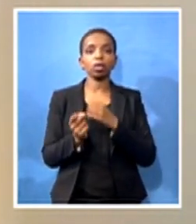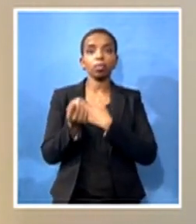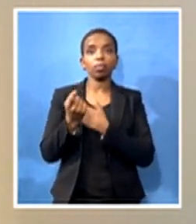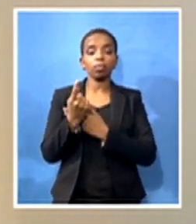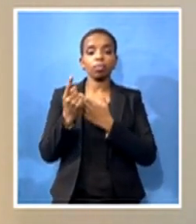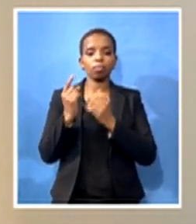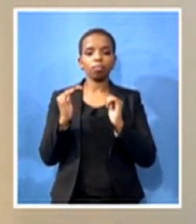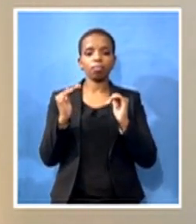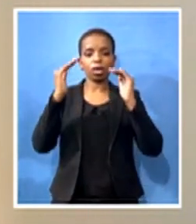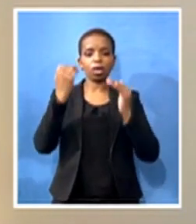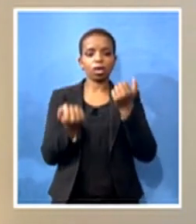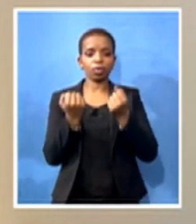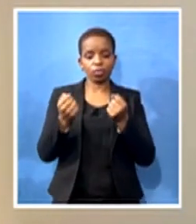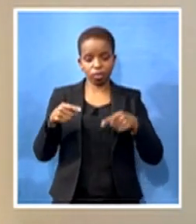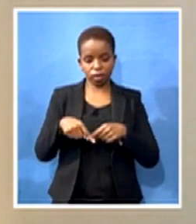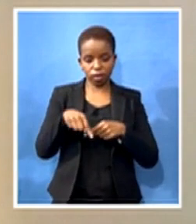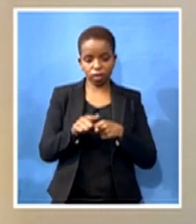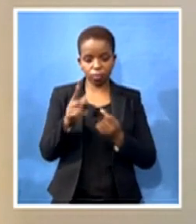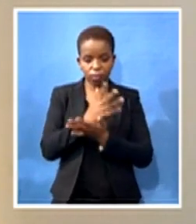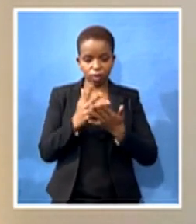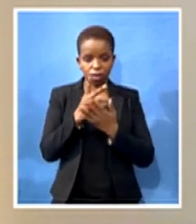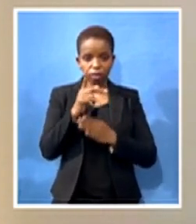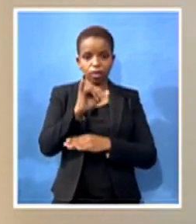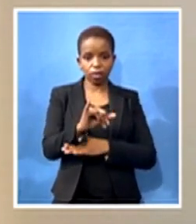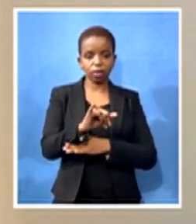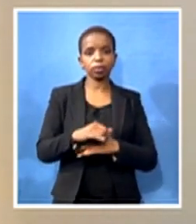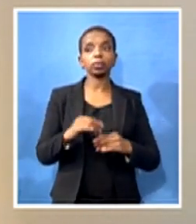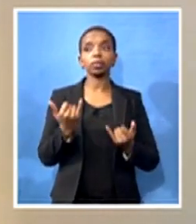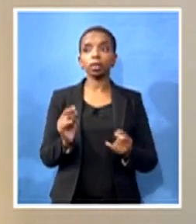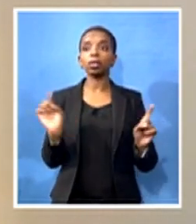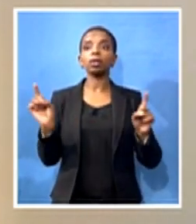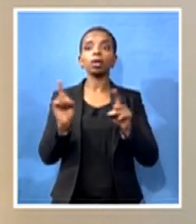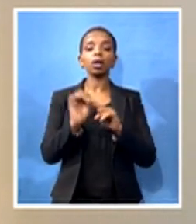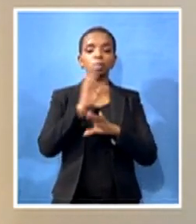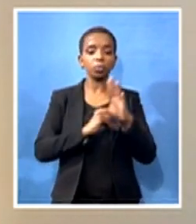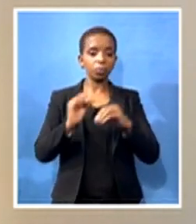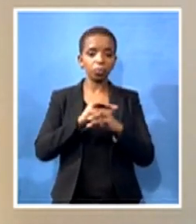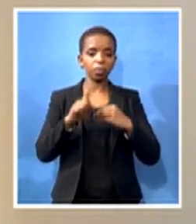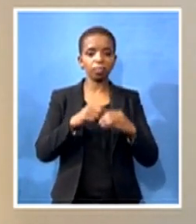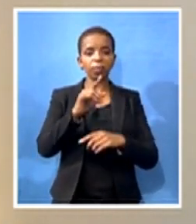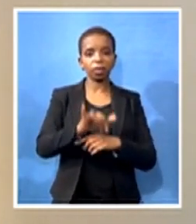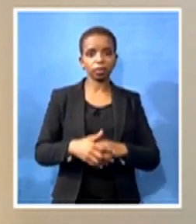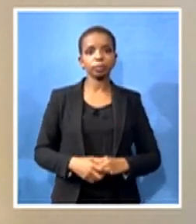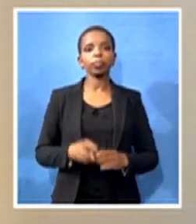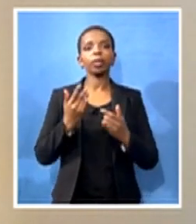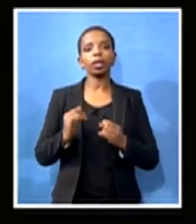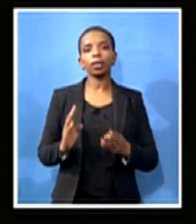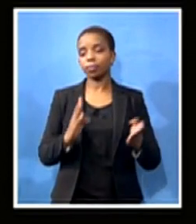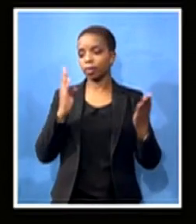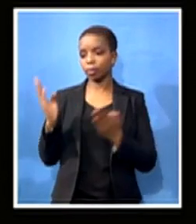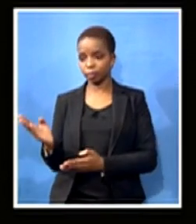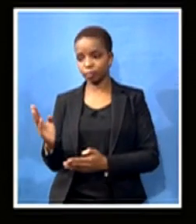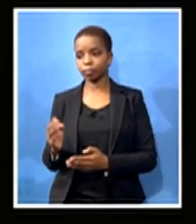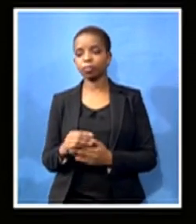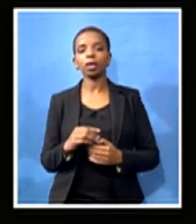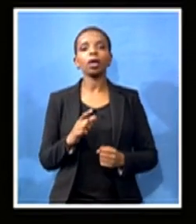to give Dr. Yul Derek Davids, a research director at the HSRC, the unenviable task of